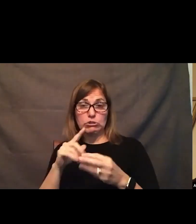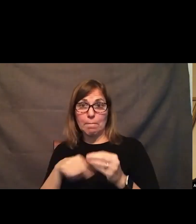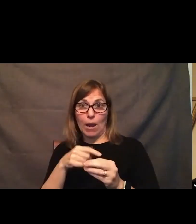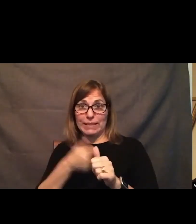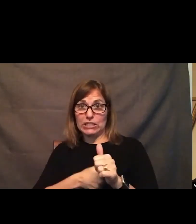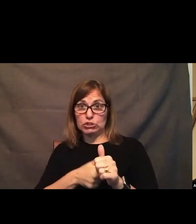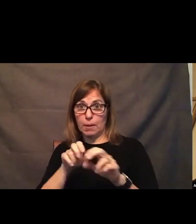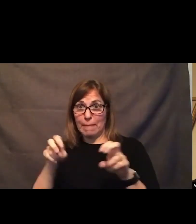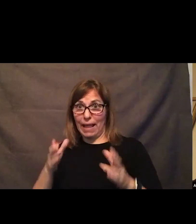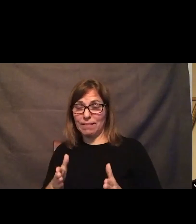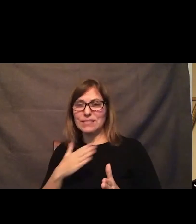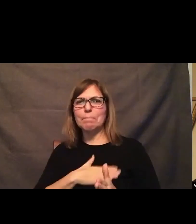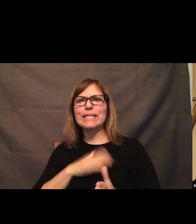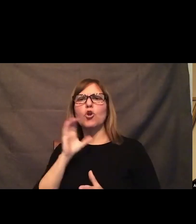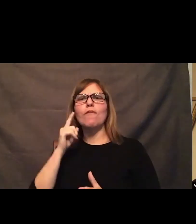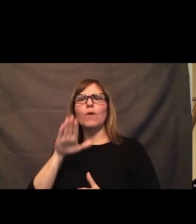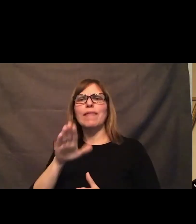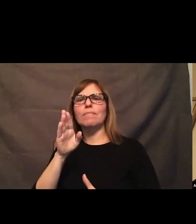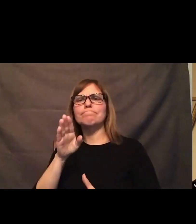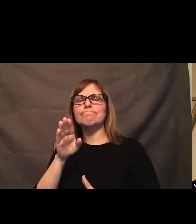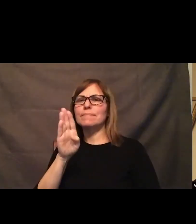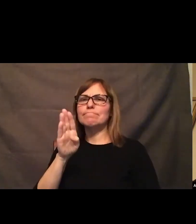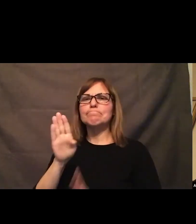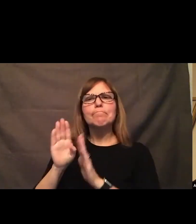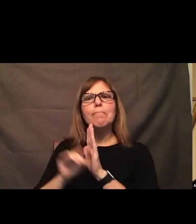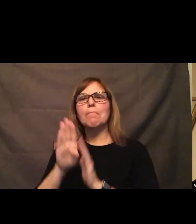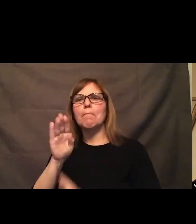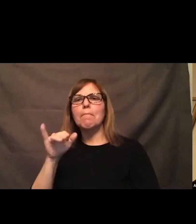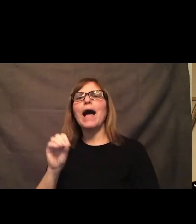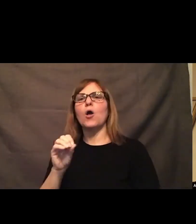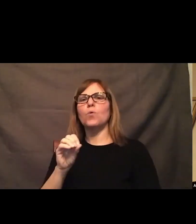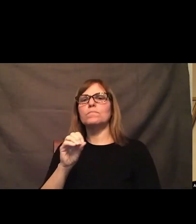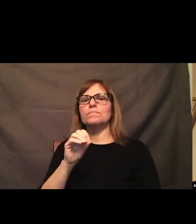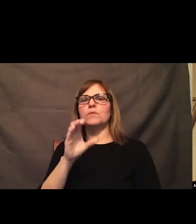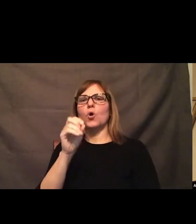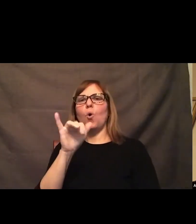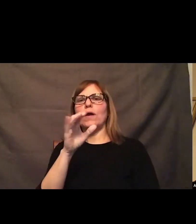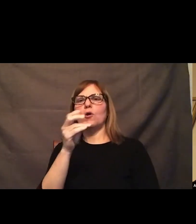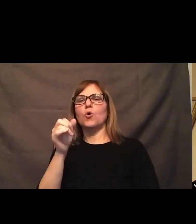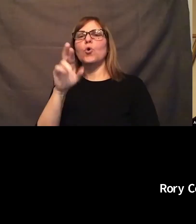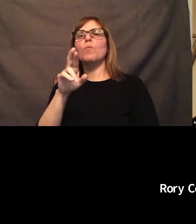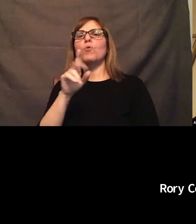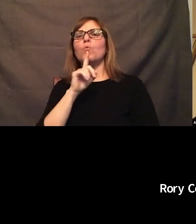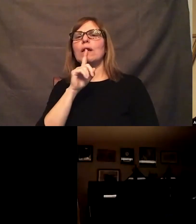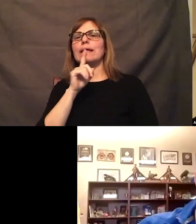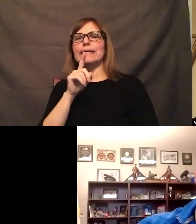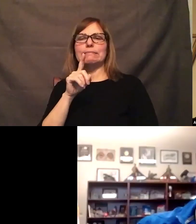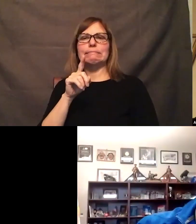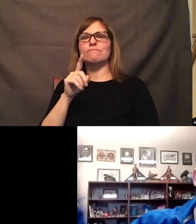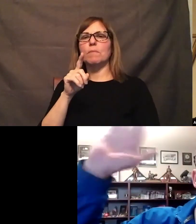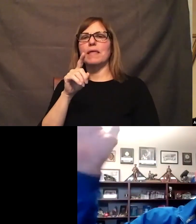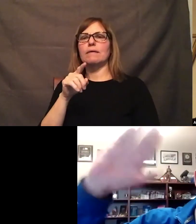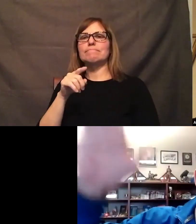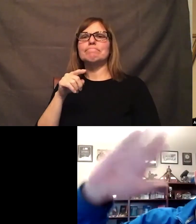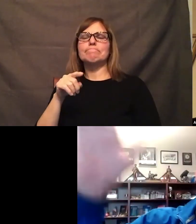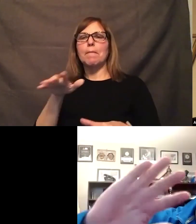for their bios in the chat. Dr. Cooper is FISA Foundation and Paralyzed Veterans of America Distinguished Professor at the